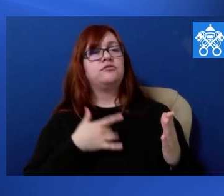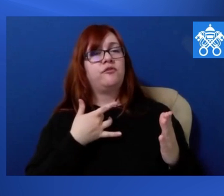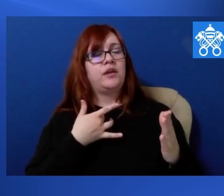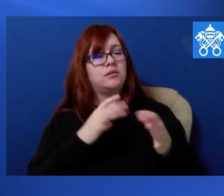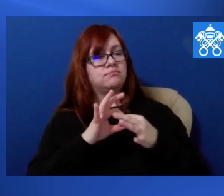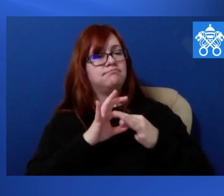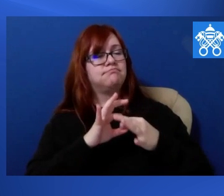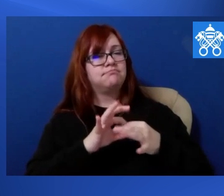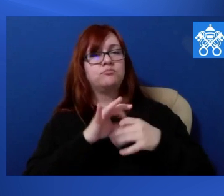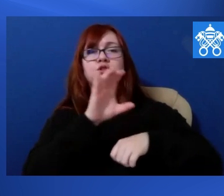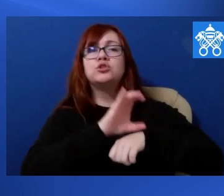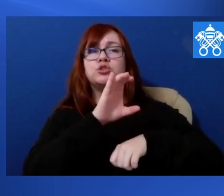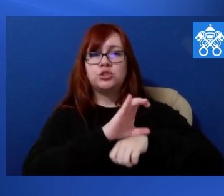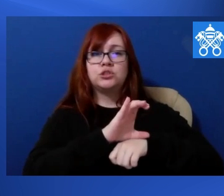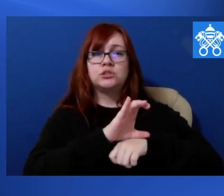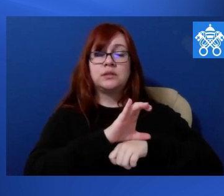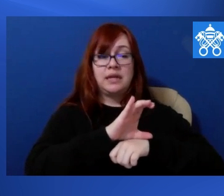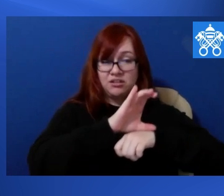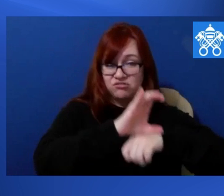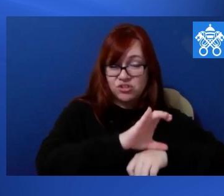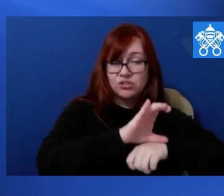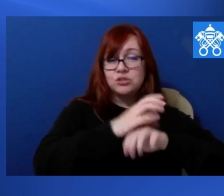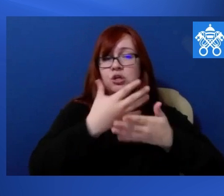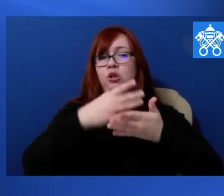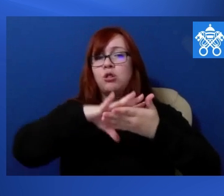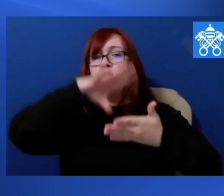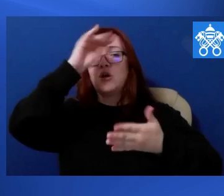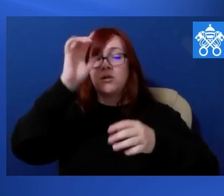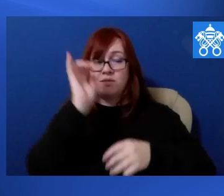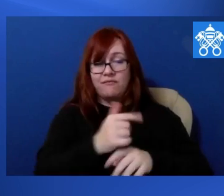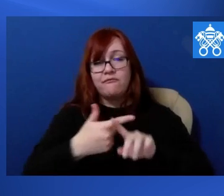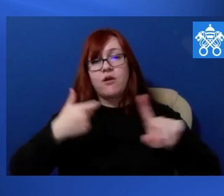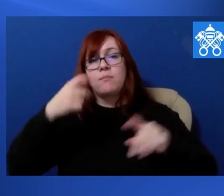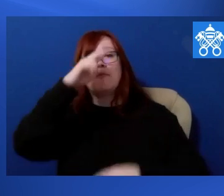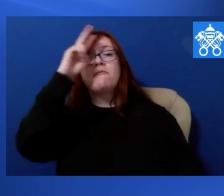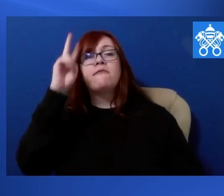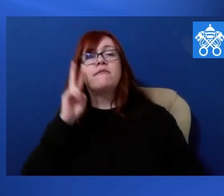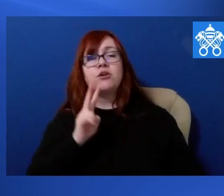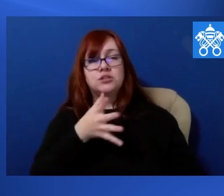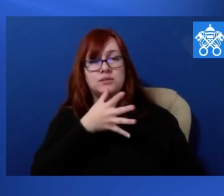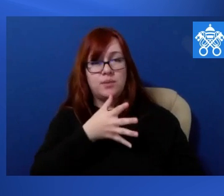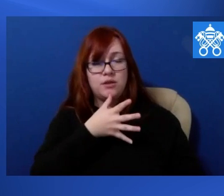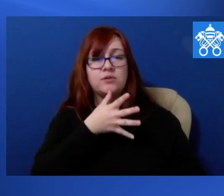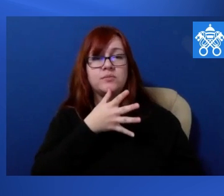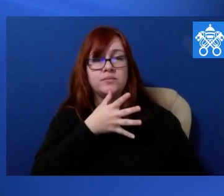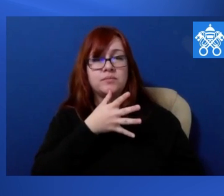were, learns this from the Virgin Mother. Let us think